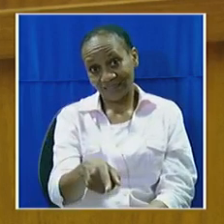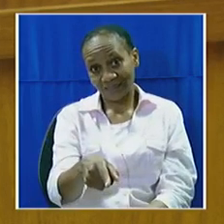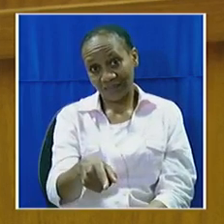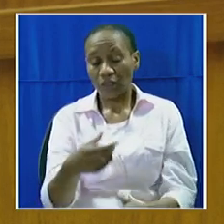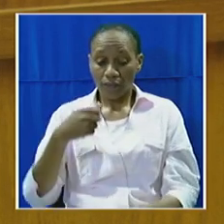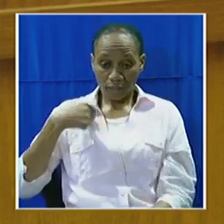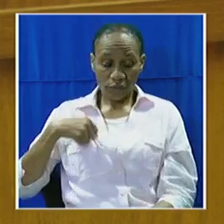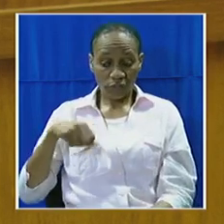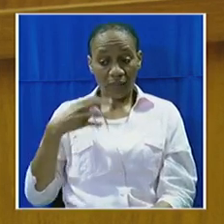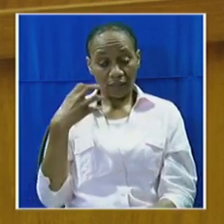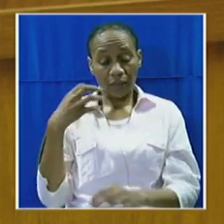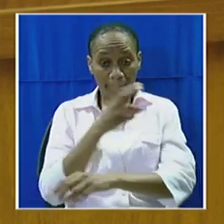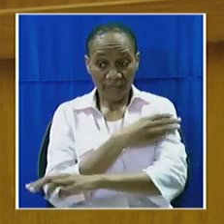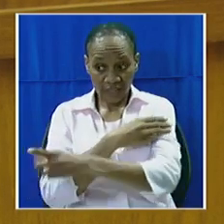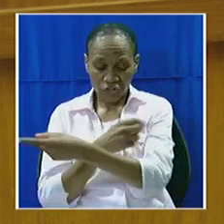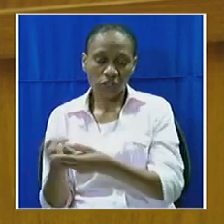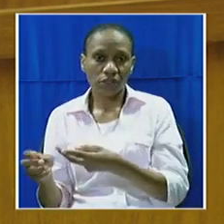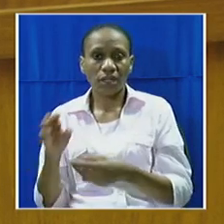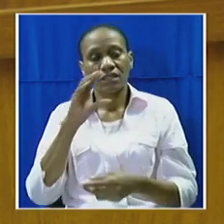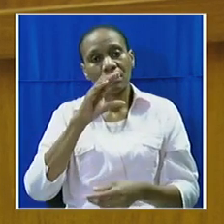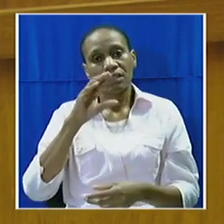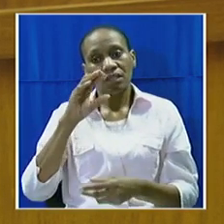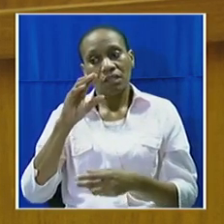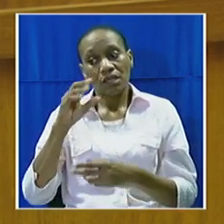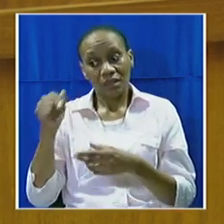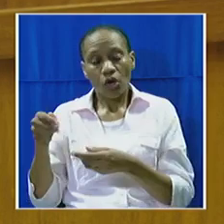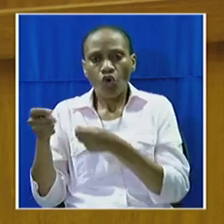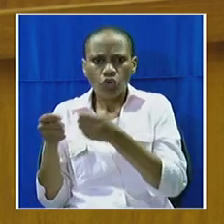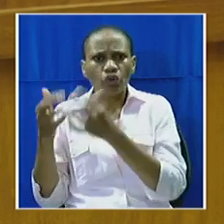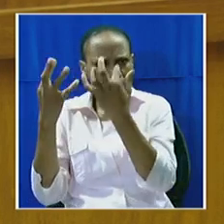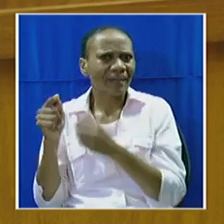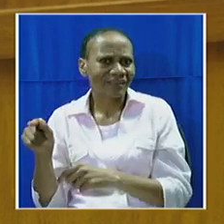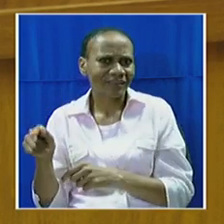Municipal managers and accounting authorities must be